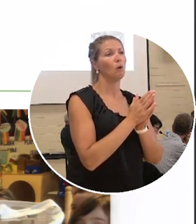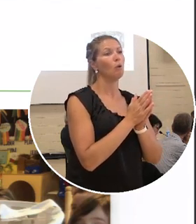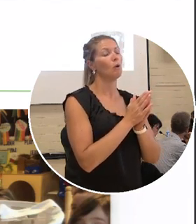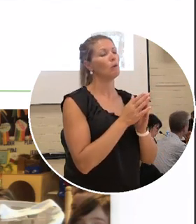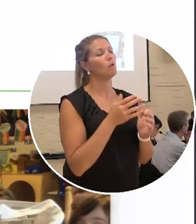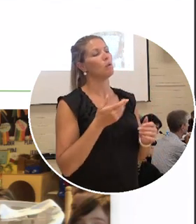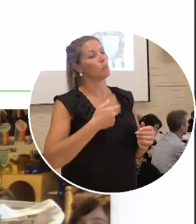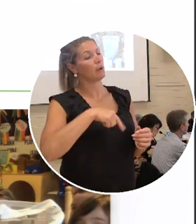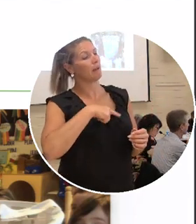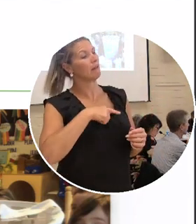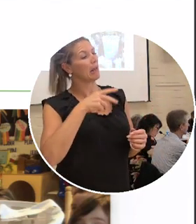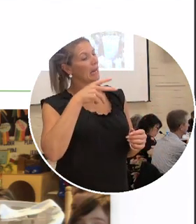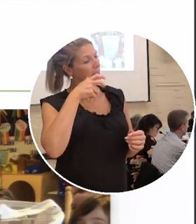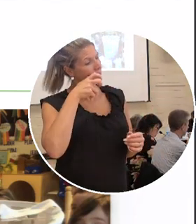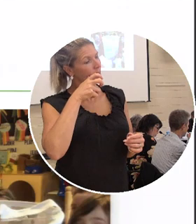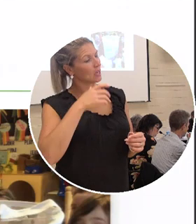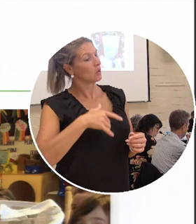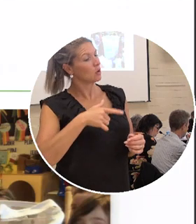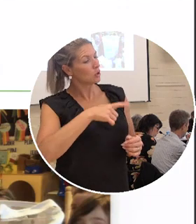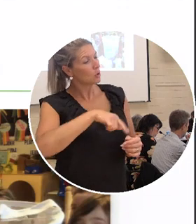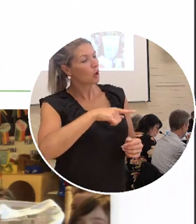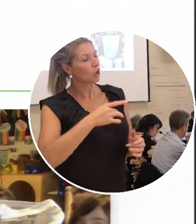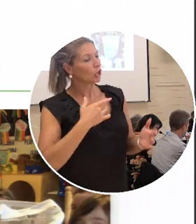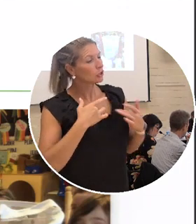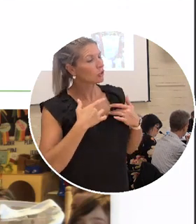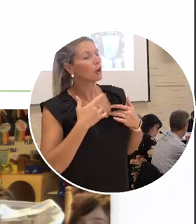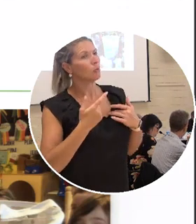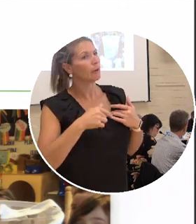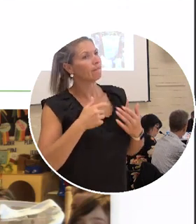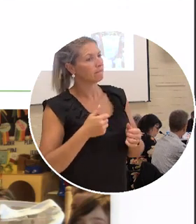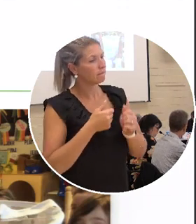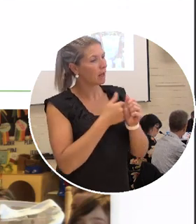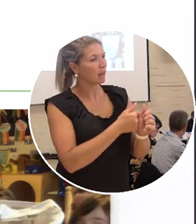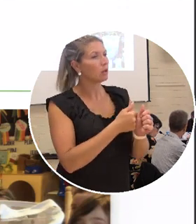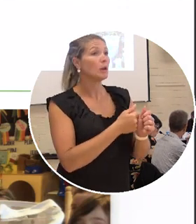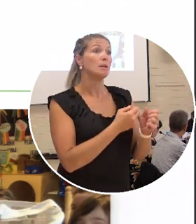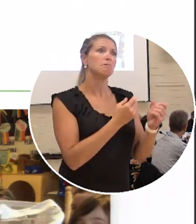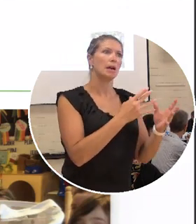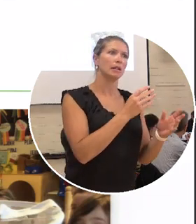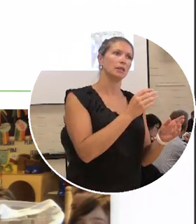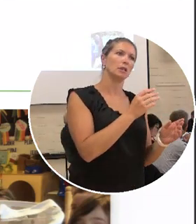we are following the initiative of a lot of brilliant teachers out there in the field.